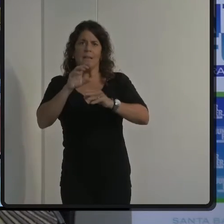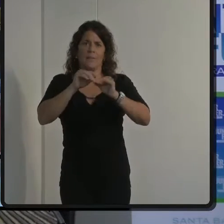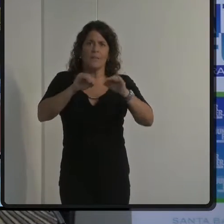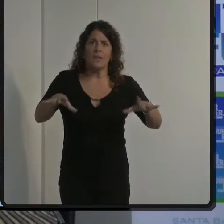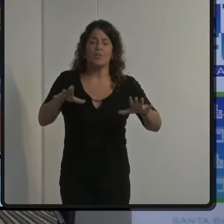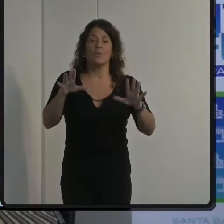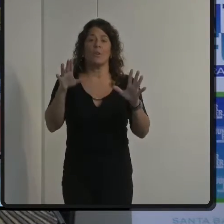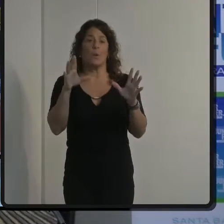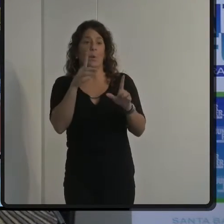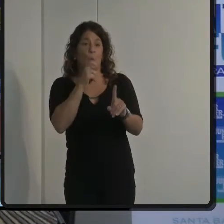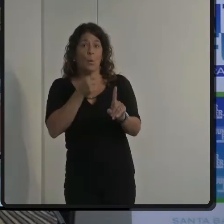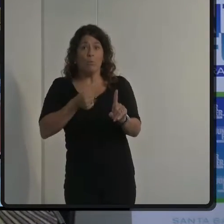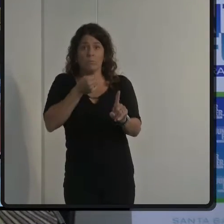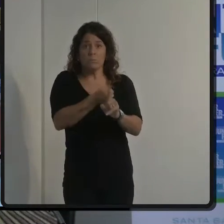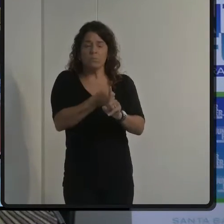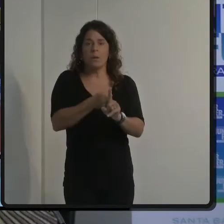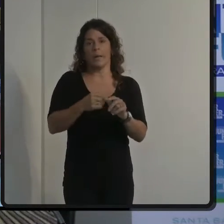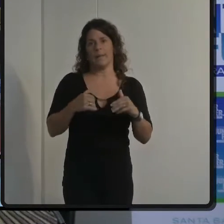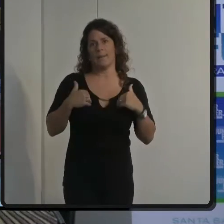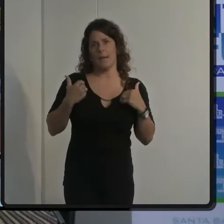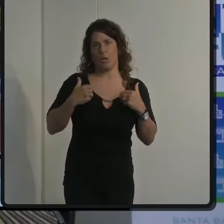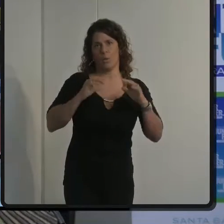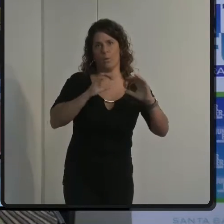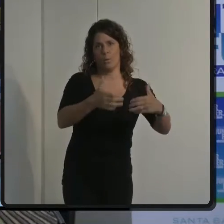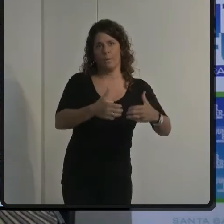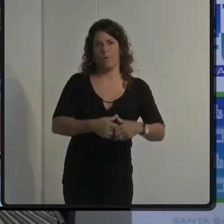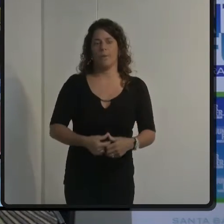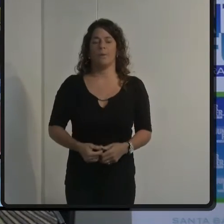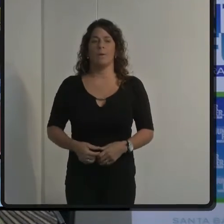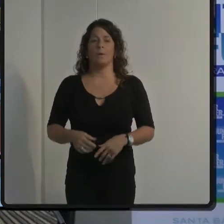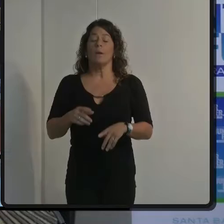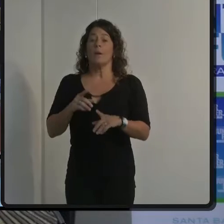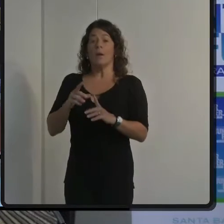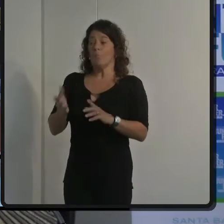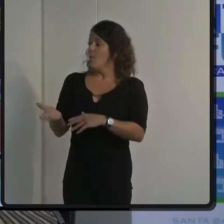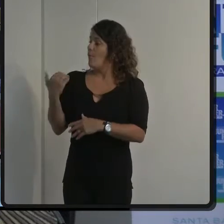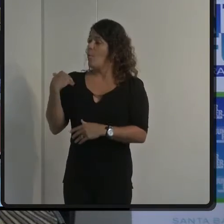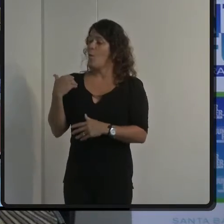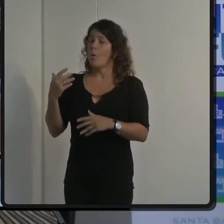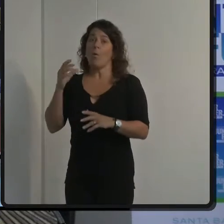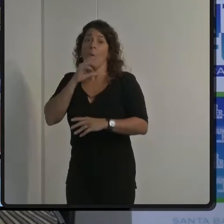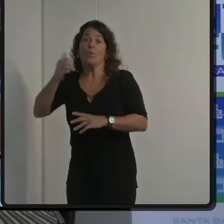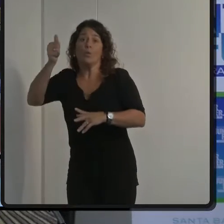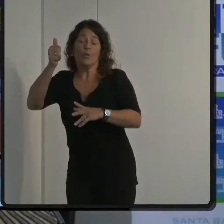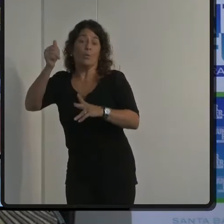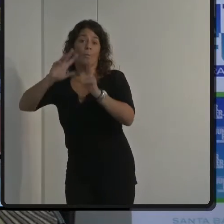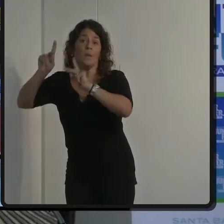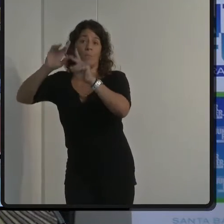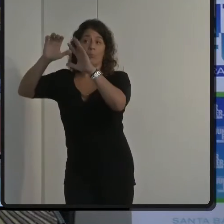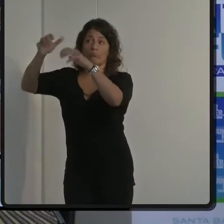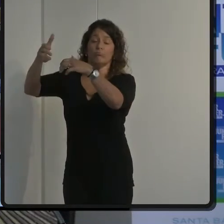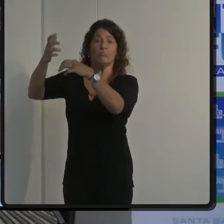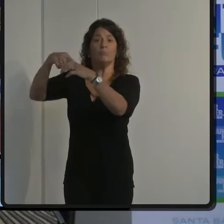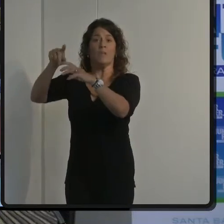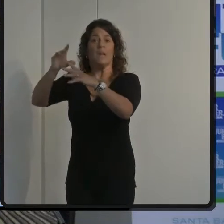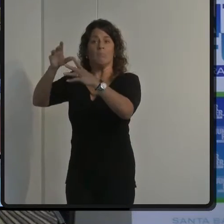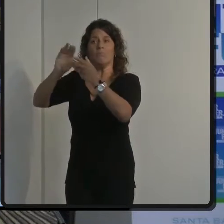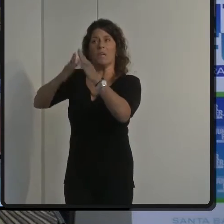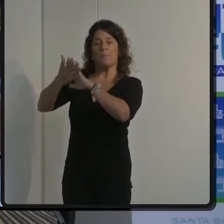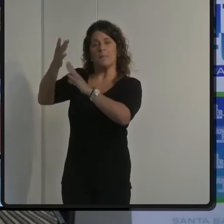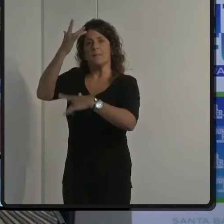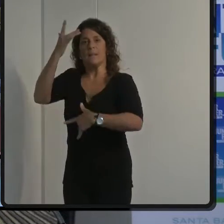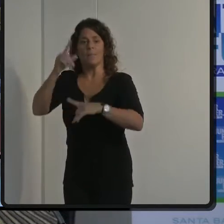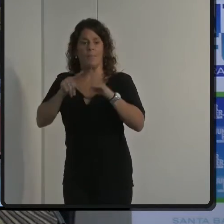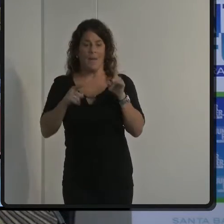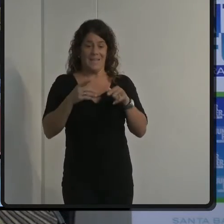age groups. Admittedly, more frequently than in older folks, younger people, when getting infected, are more